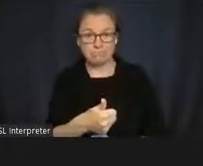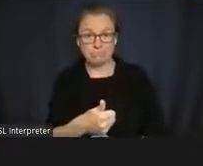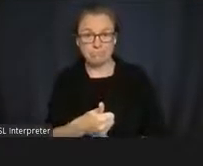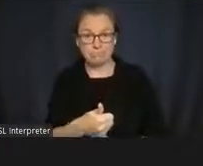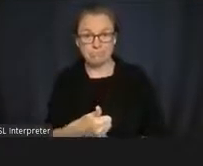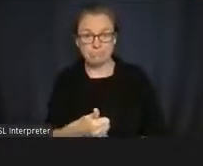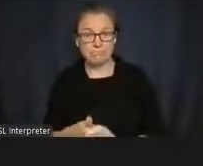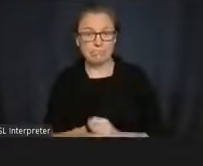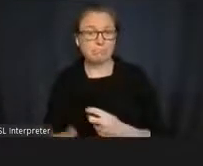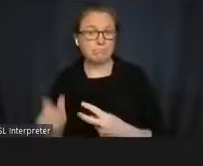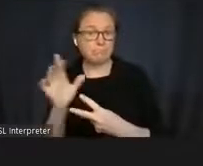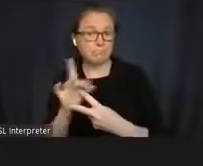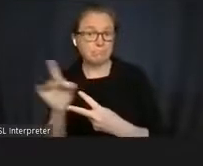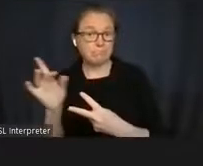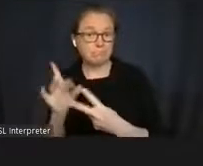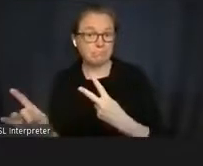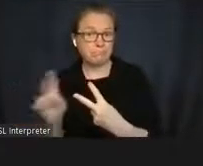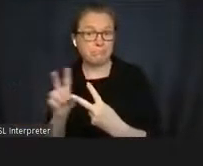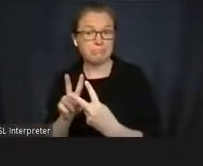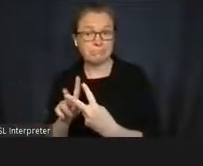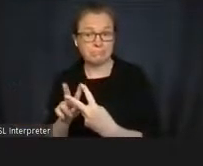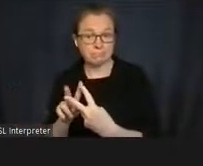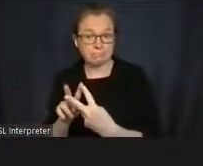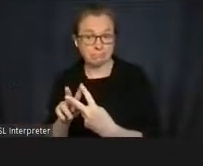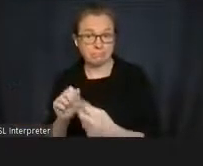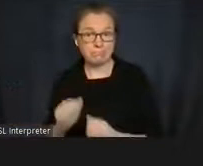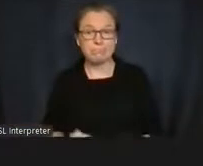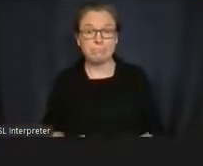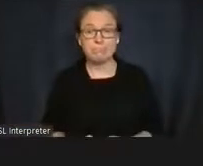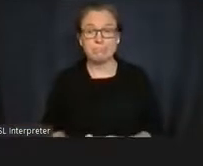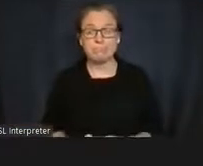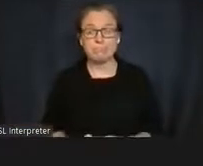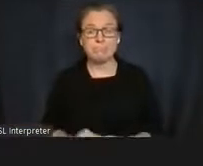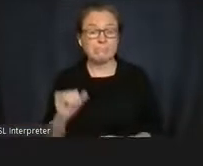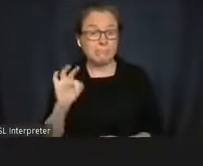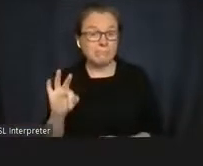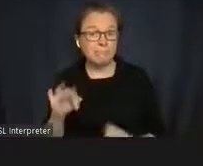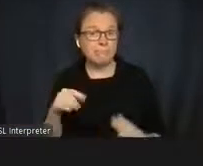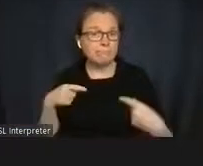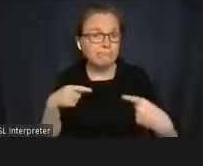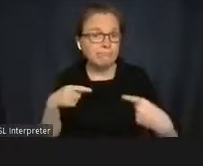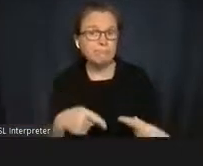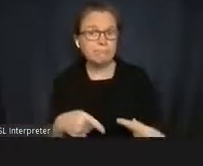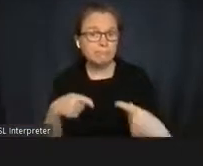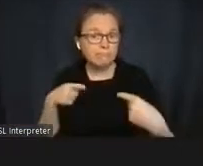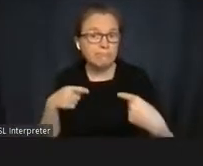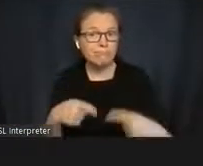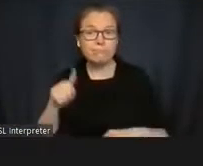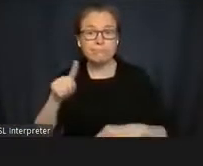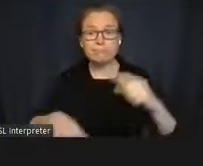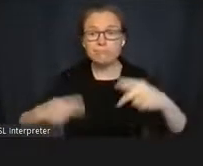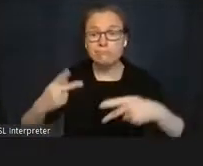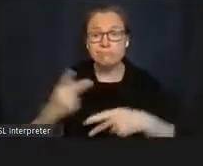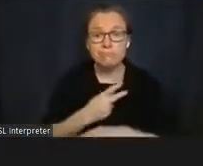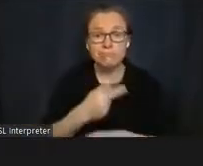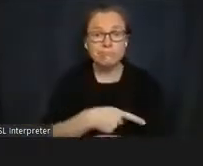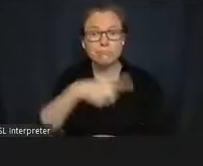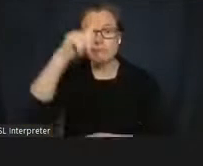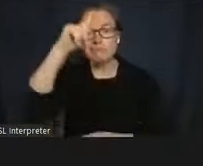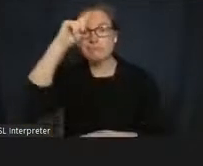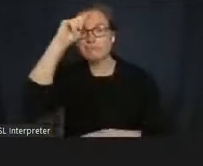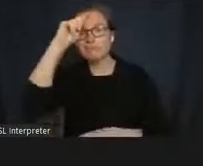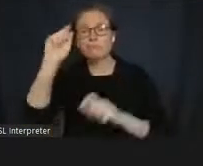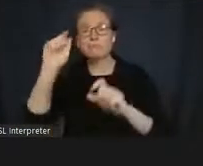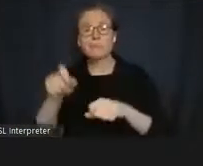all of today's content. If you have any difficulty in finding these options or you have any questions, please send a message in the